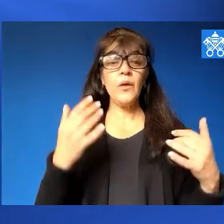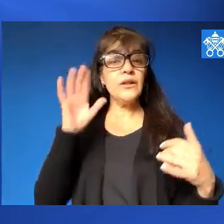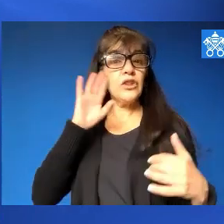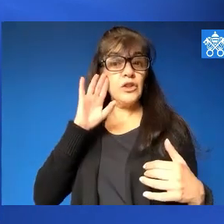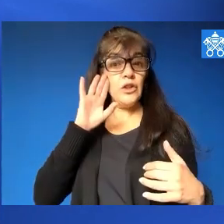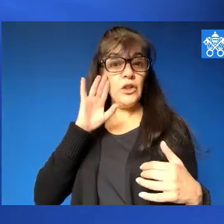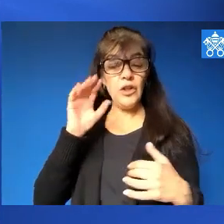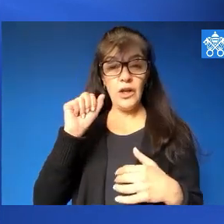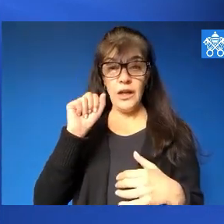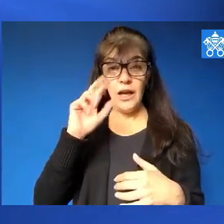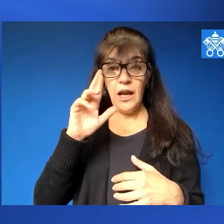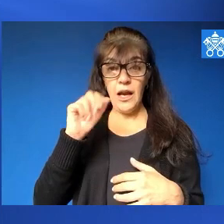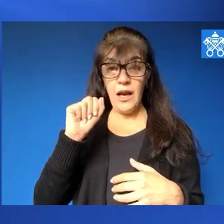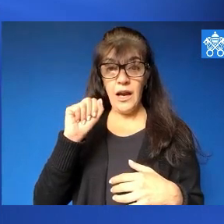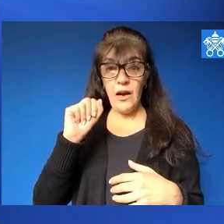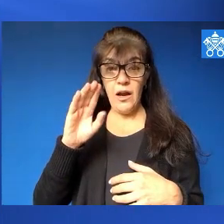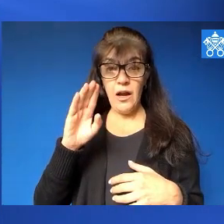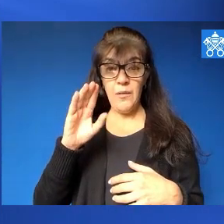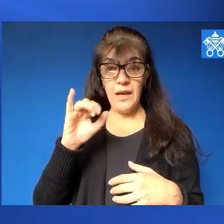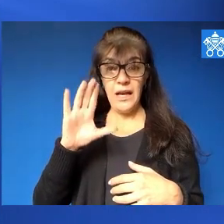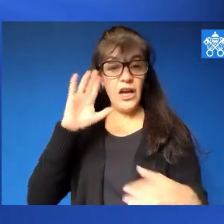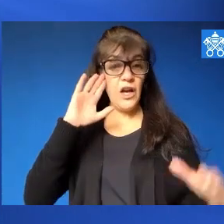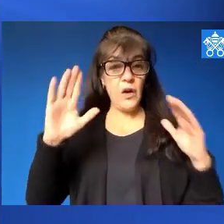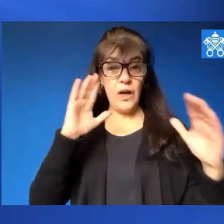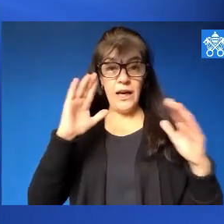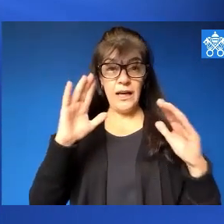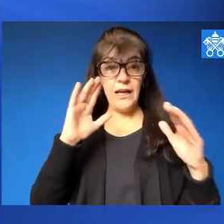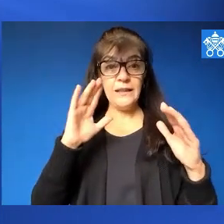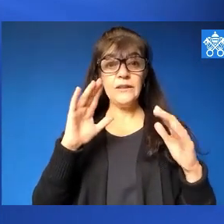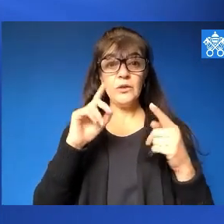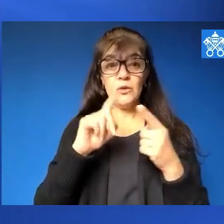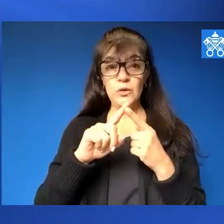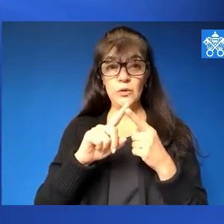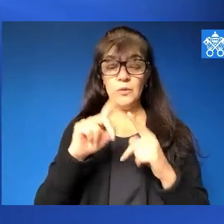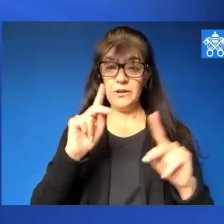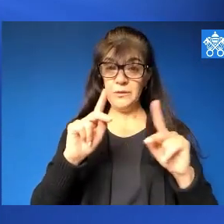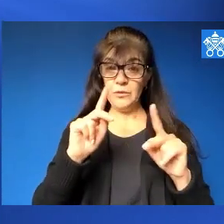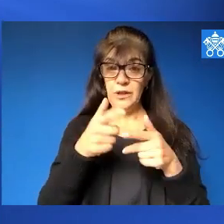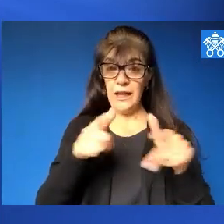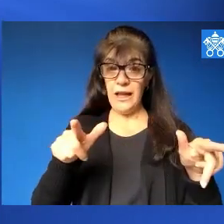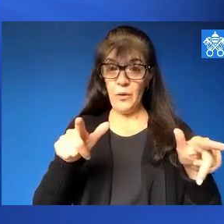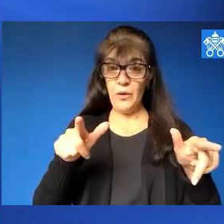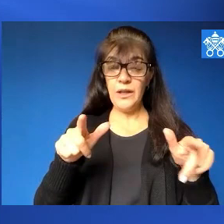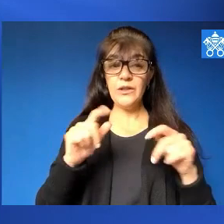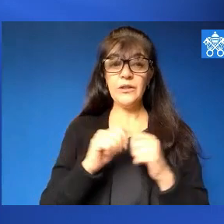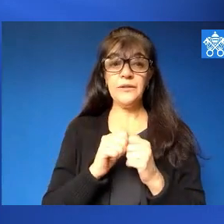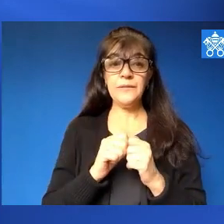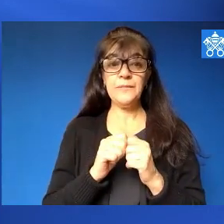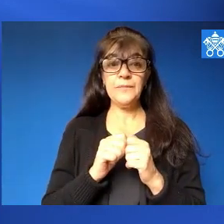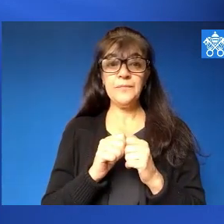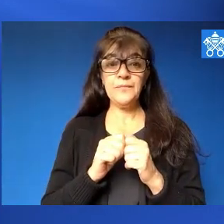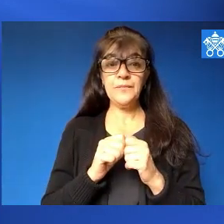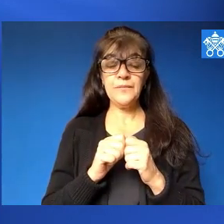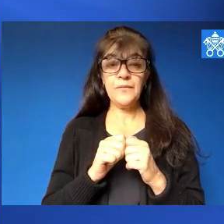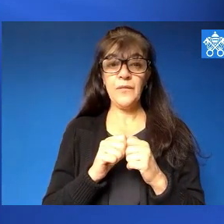And we just heard the Arabic greetings, or the greetings of the Arabic-speaking faithful to Pope Francis. Before